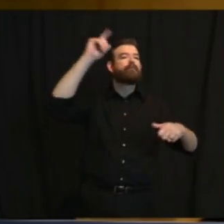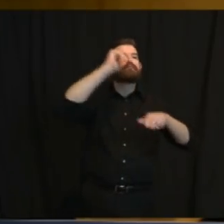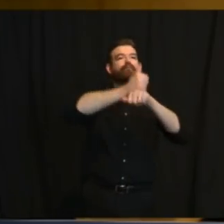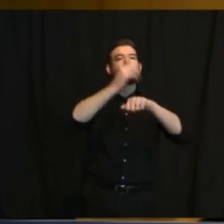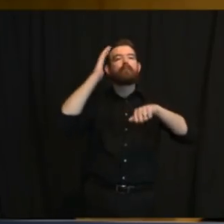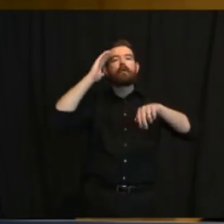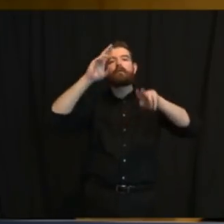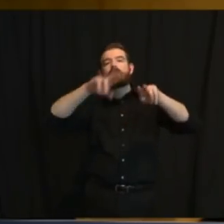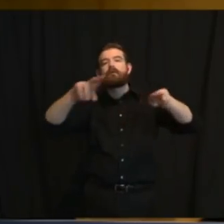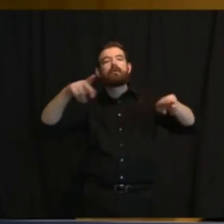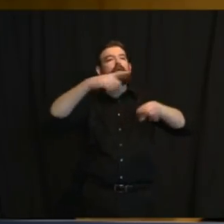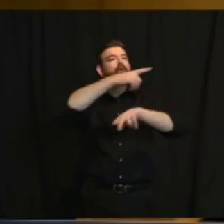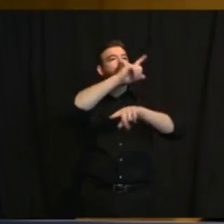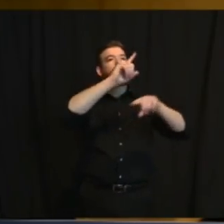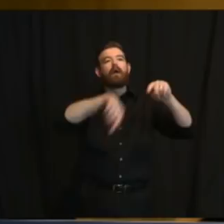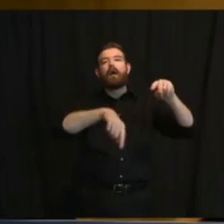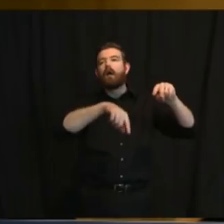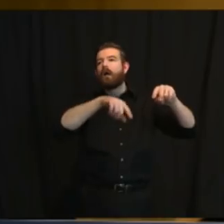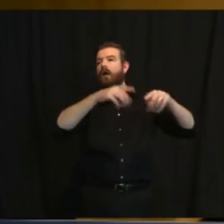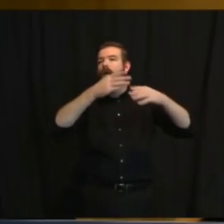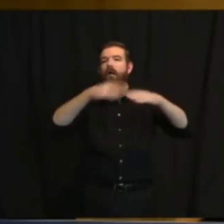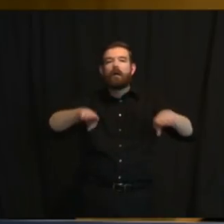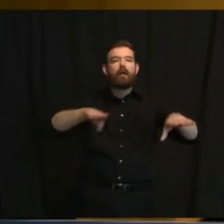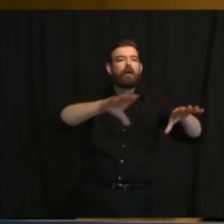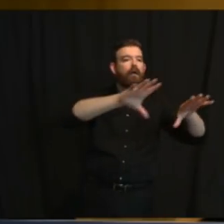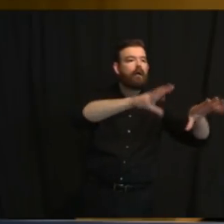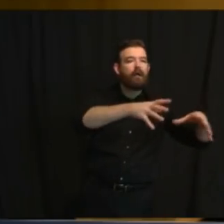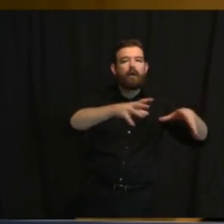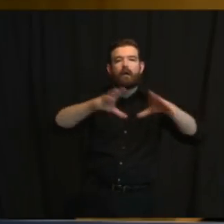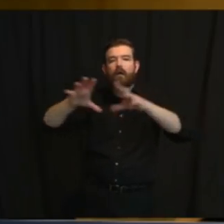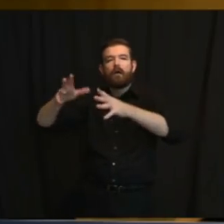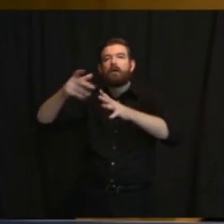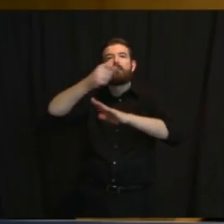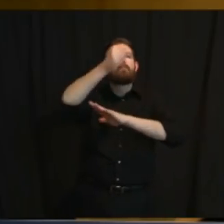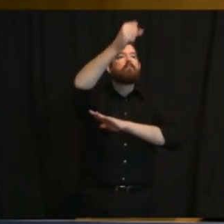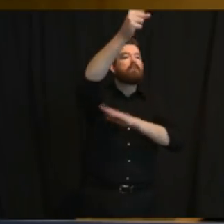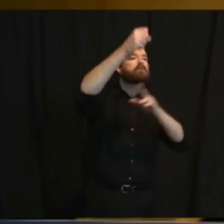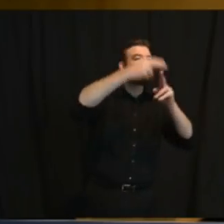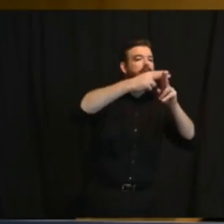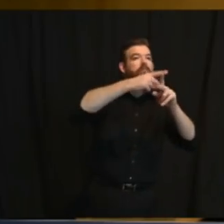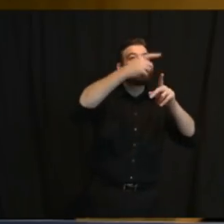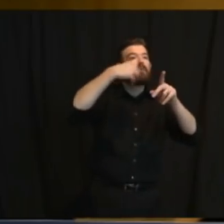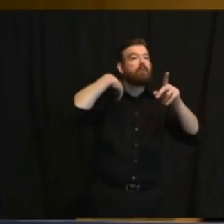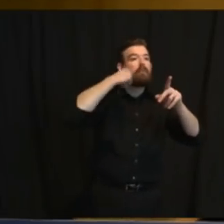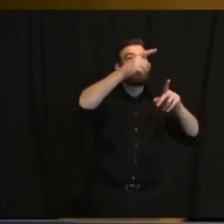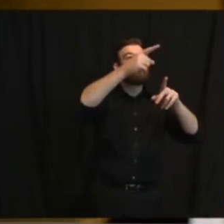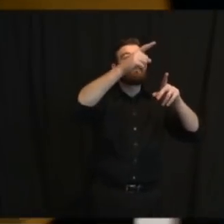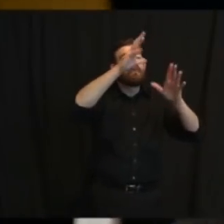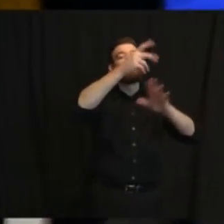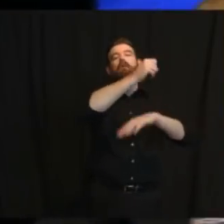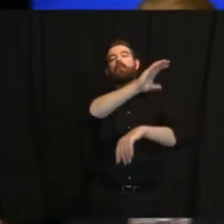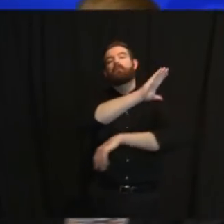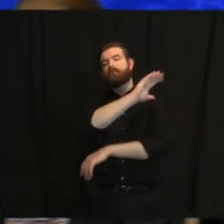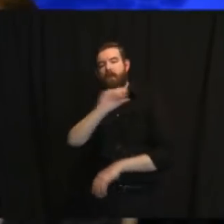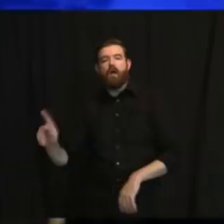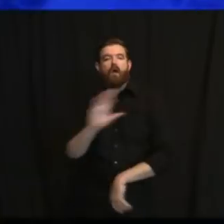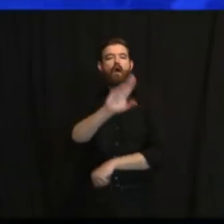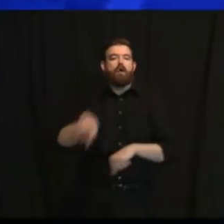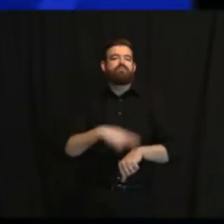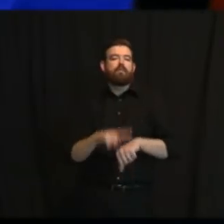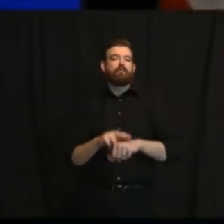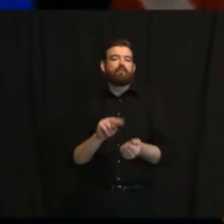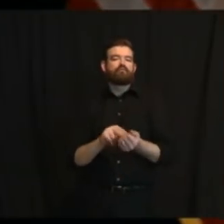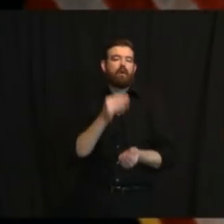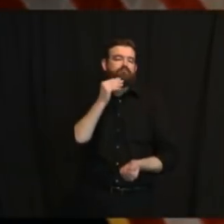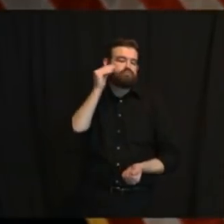that person until they could go back to what we consider their residence. I got the wonder of having